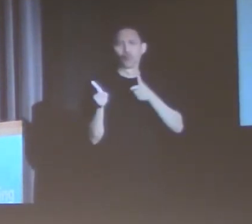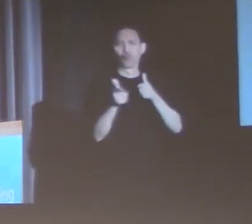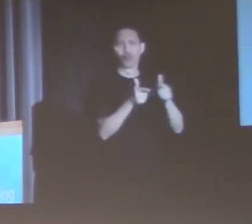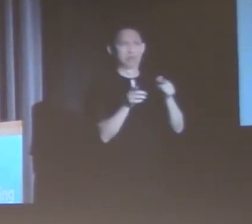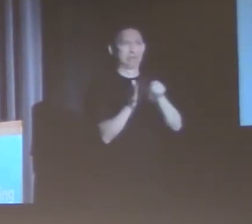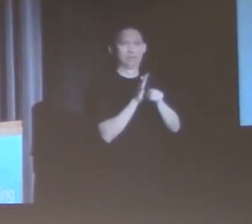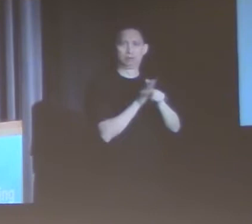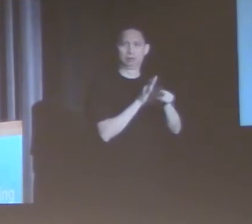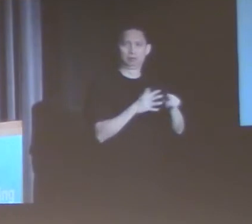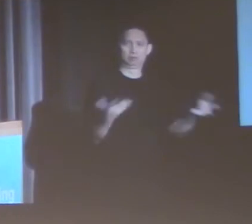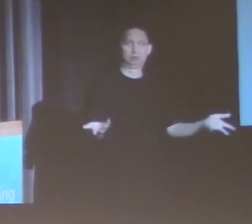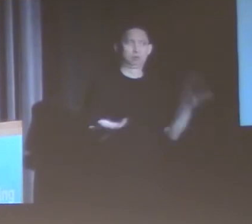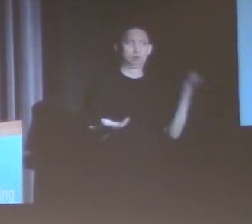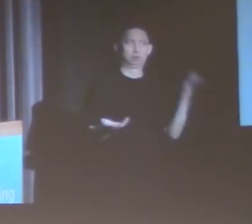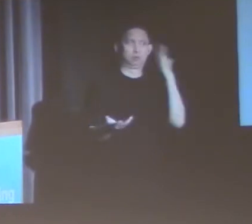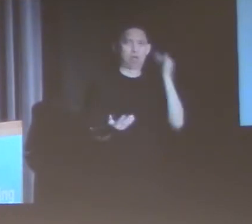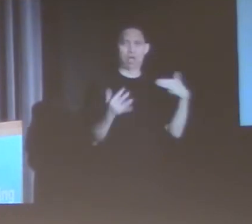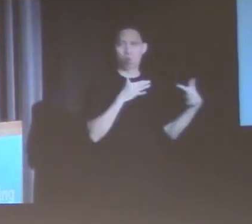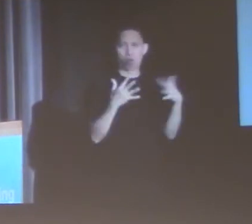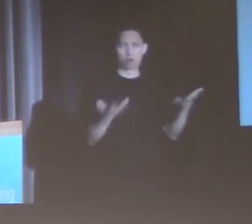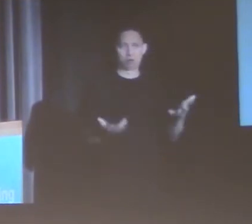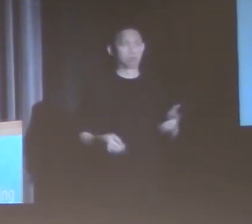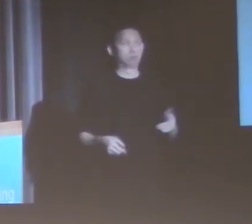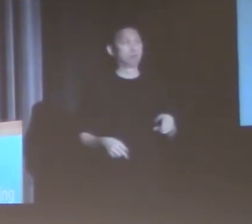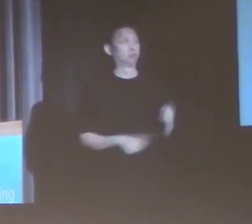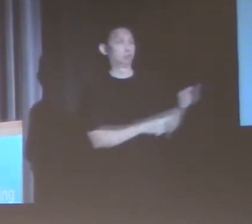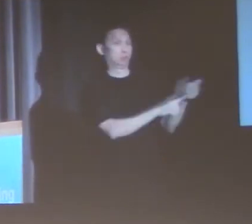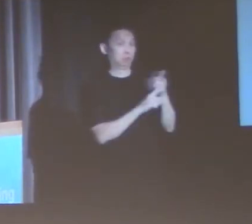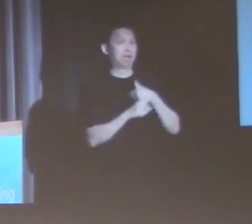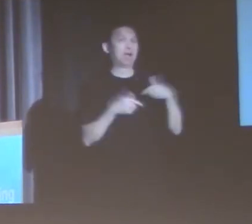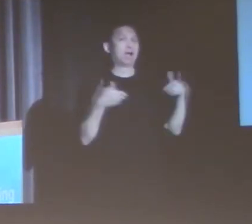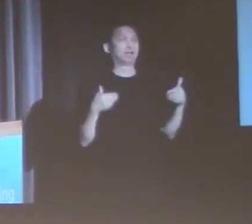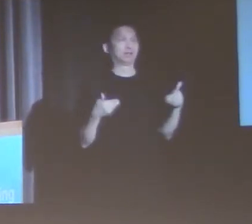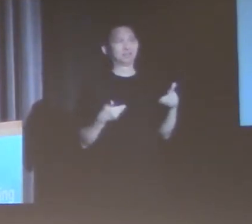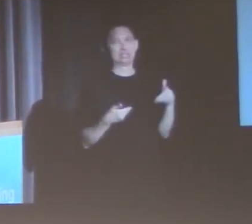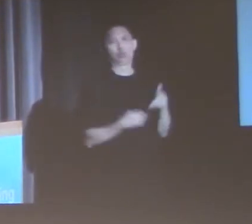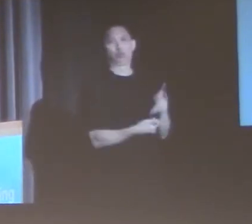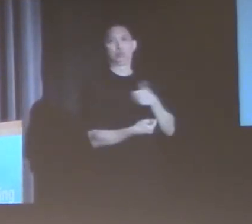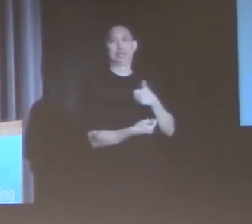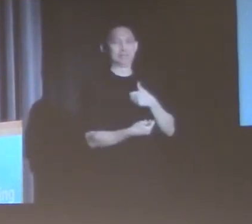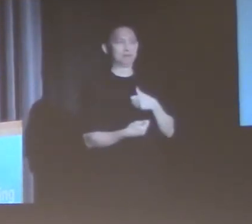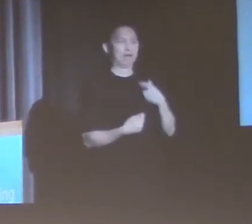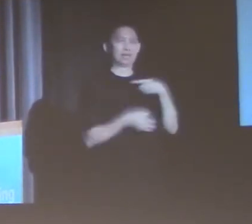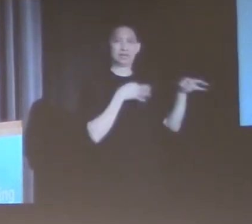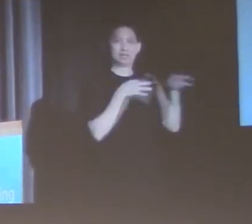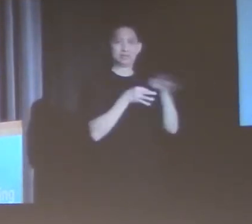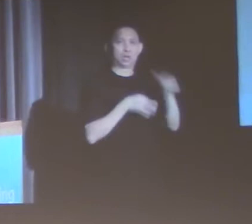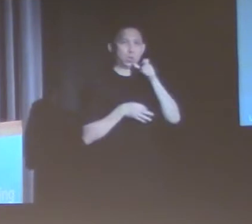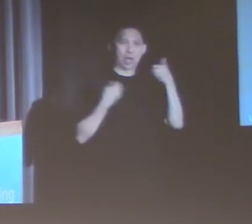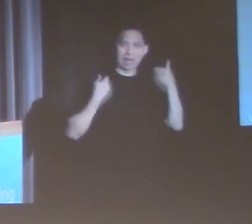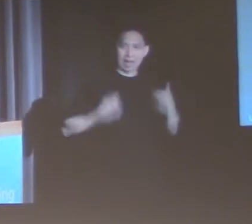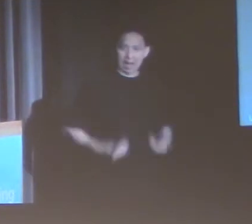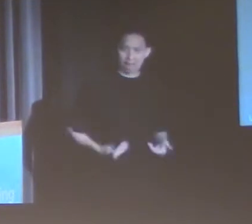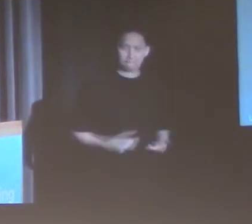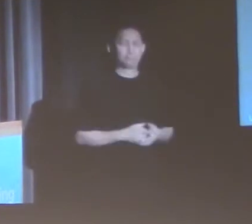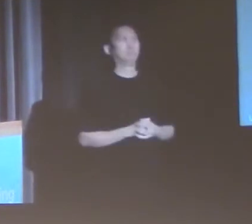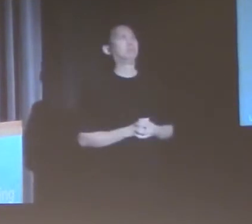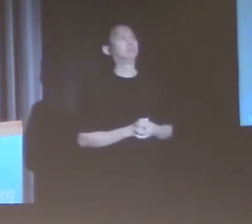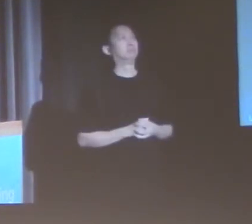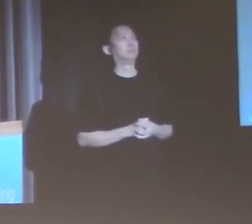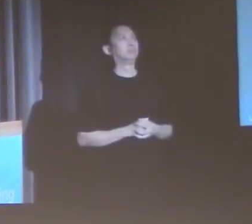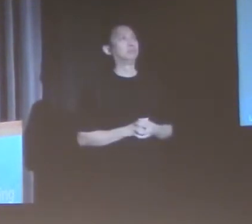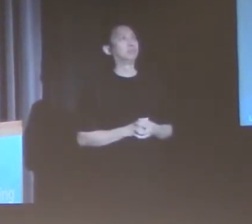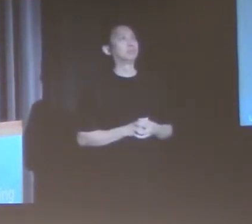So when I introduced them, myself to them, I just explained who I was, who I am, what